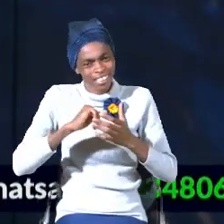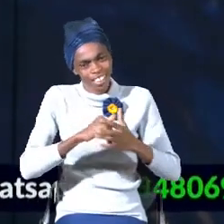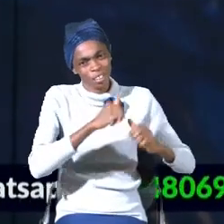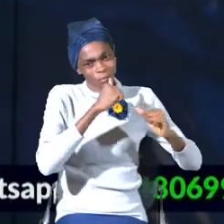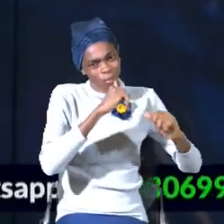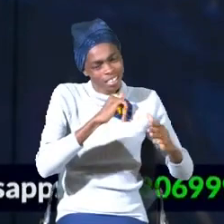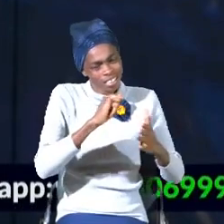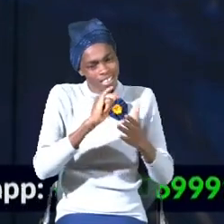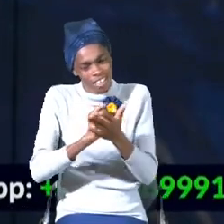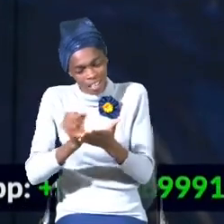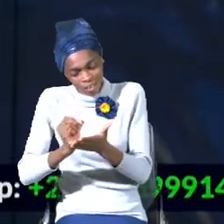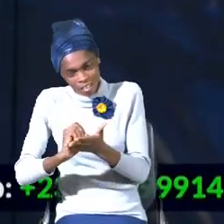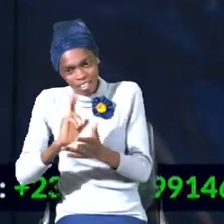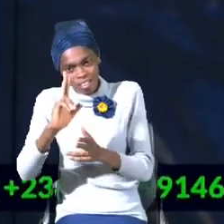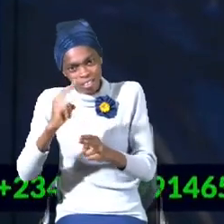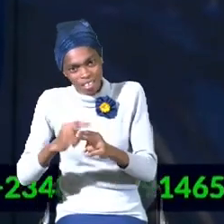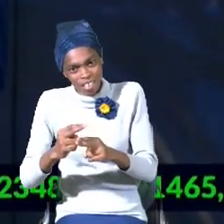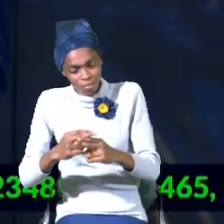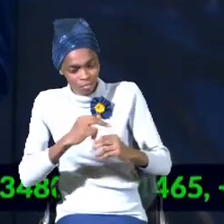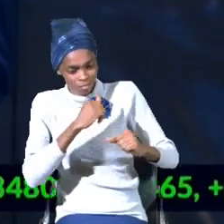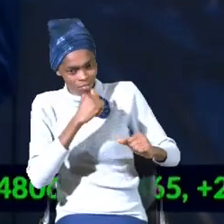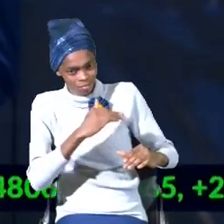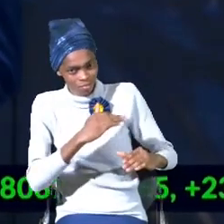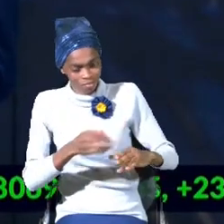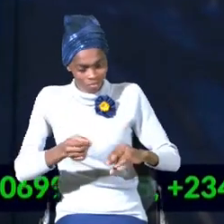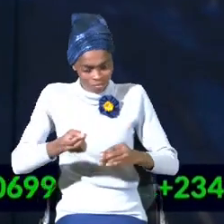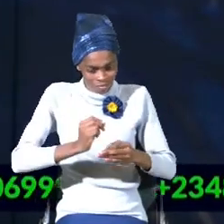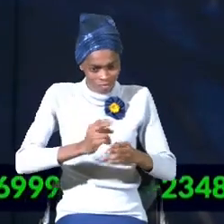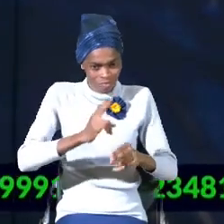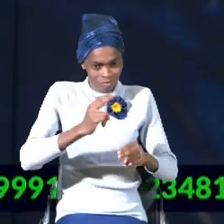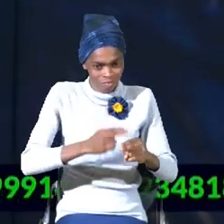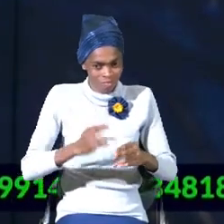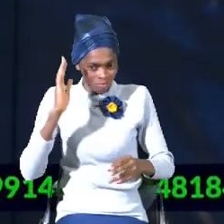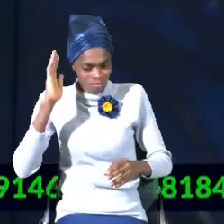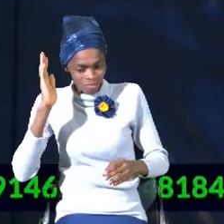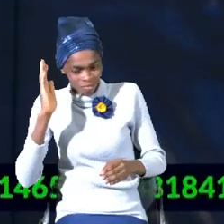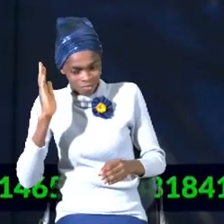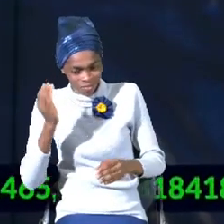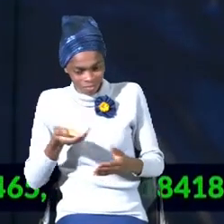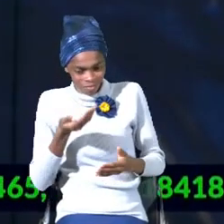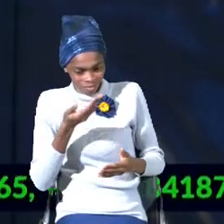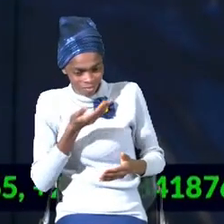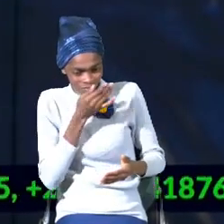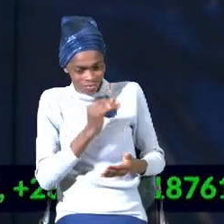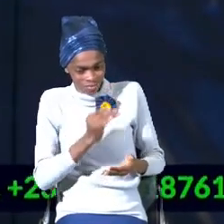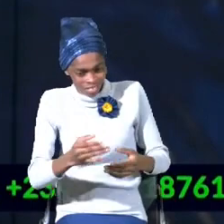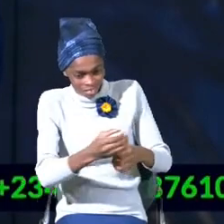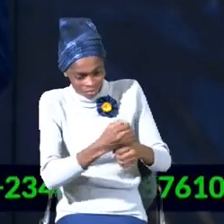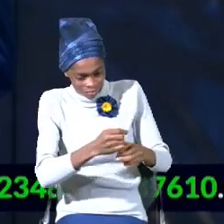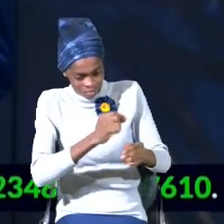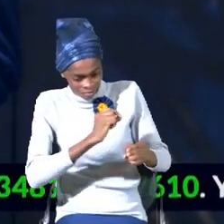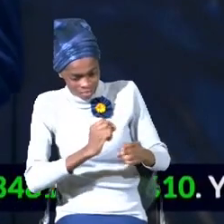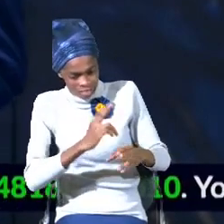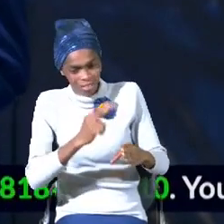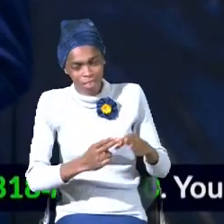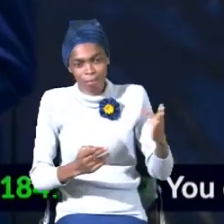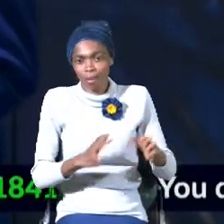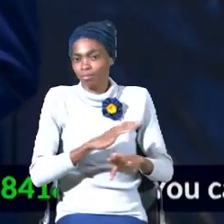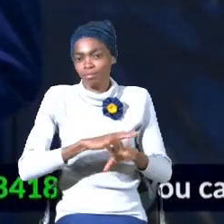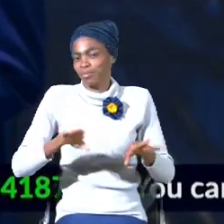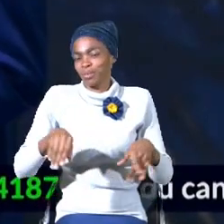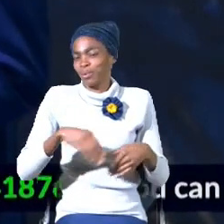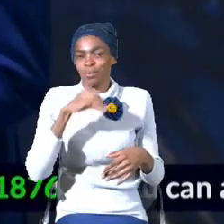name. You cannot leave here empty-handed. You cannot leave here empty-handed.